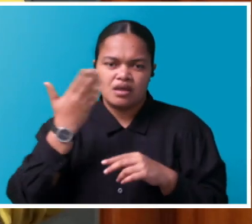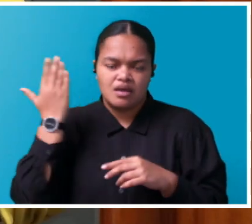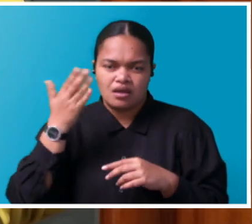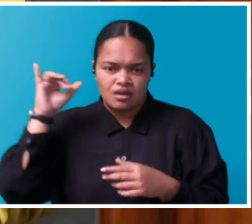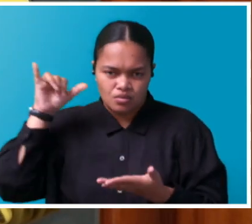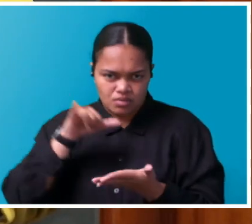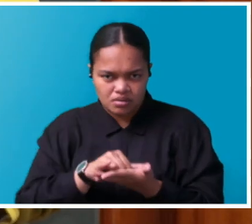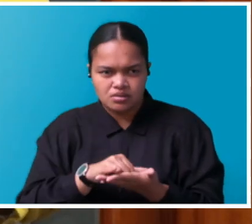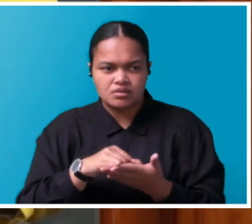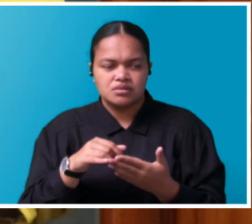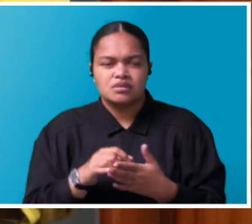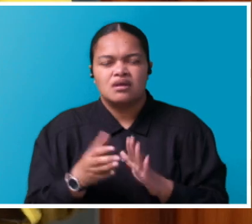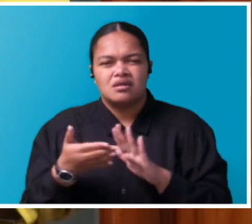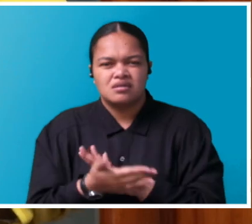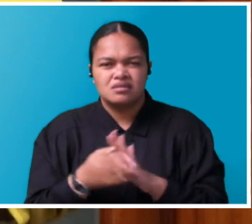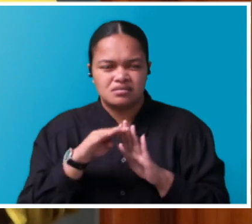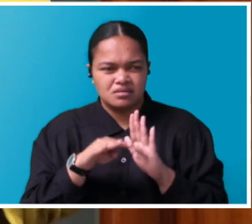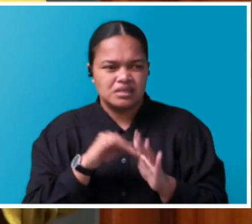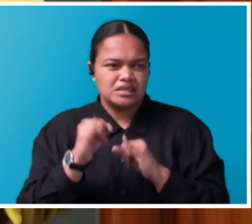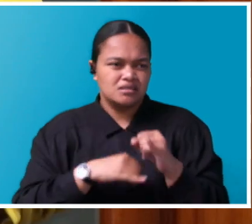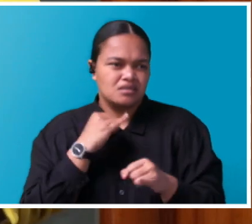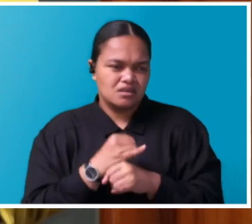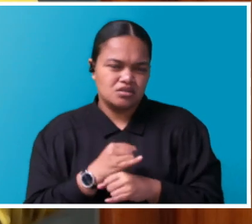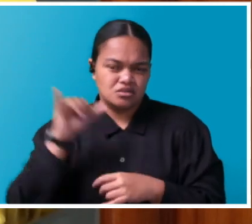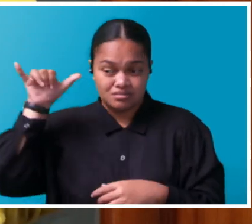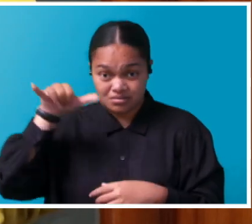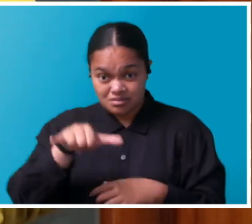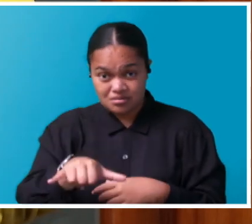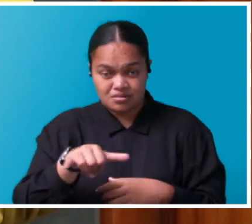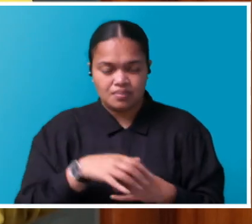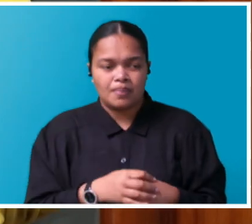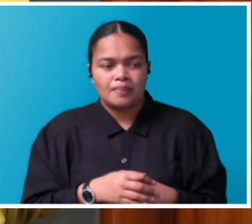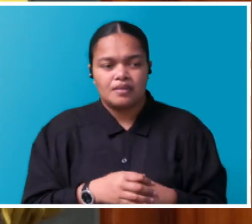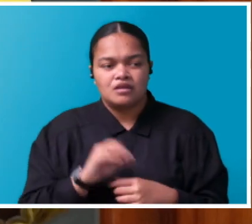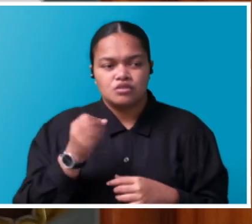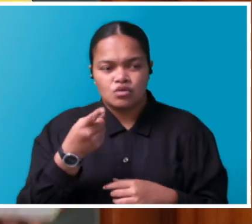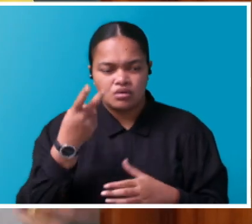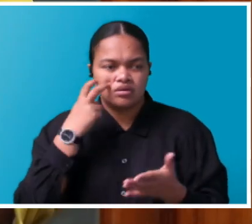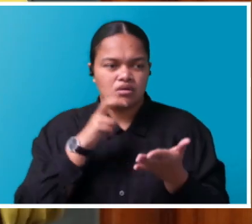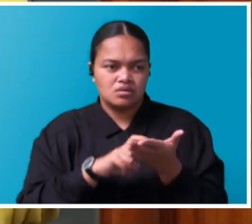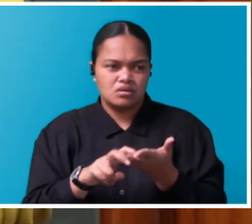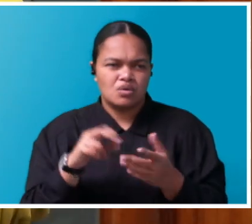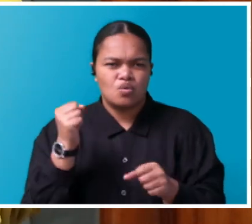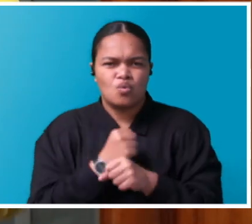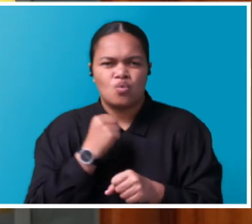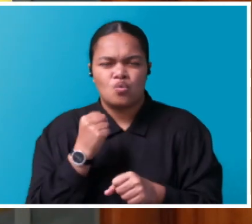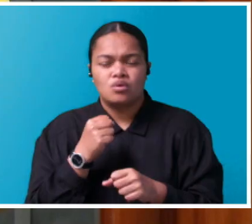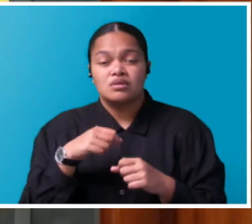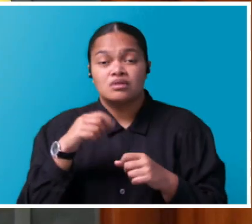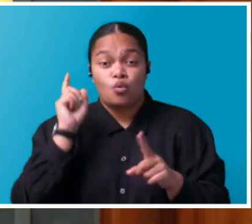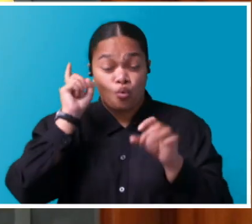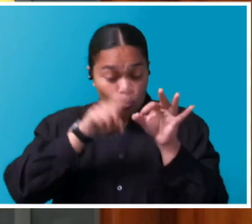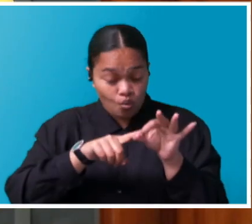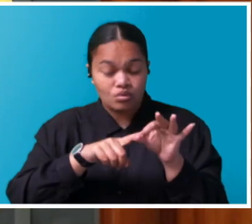offsetting and reduction scheme for international aviation. The COSHIA units are recognized as the gold standard units that attract